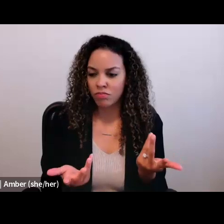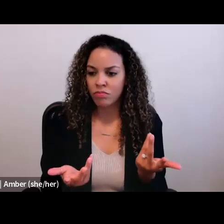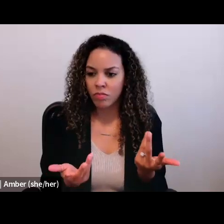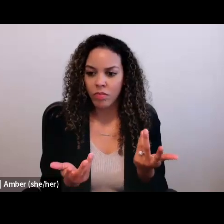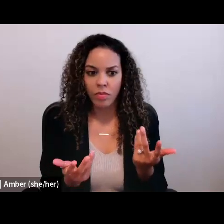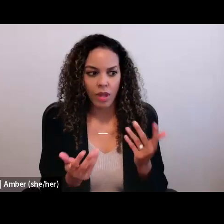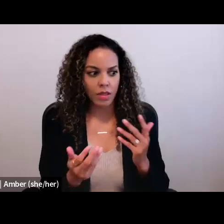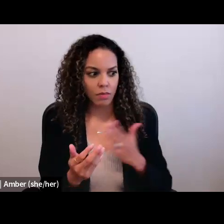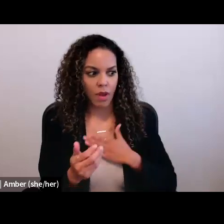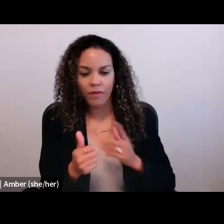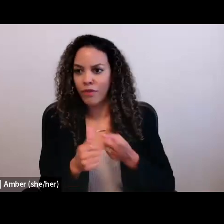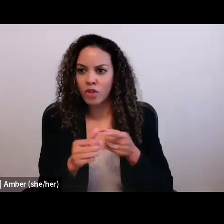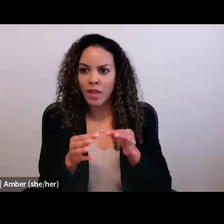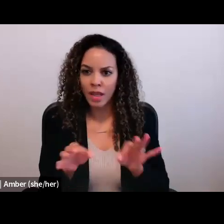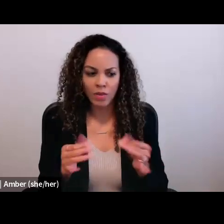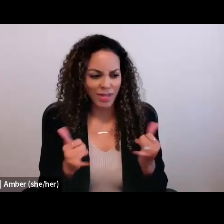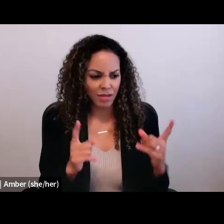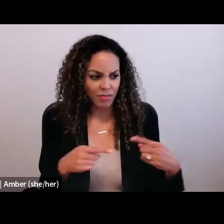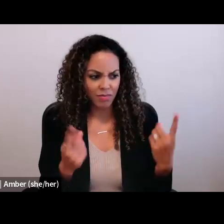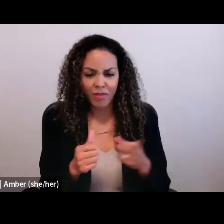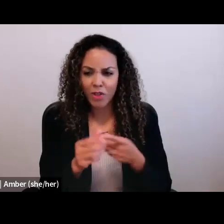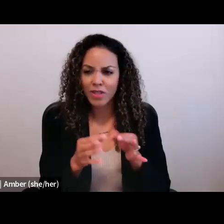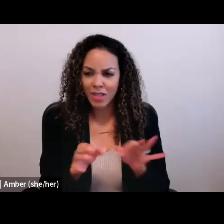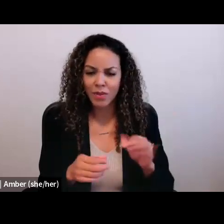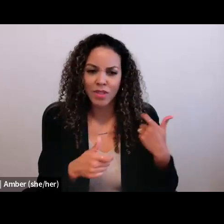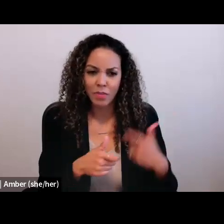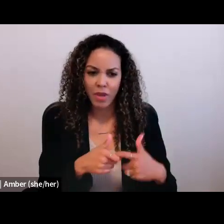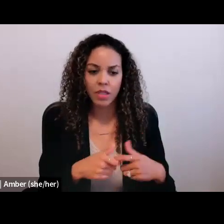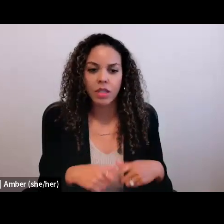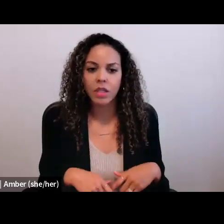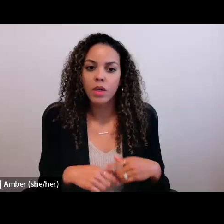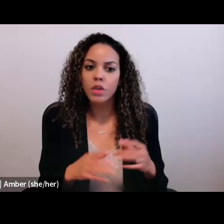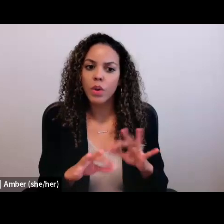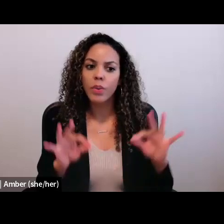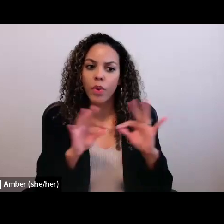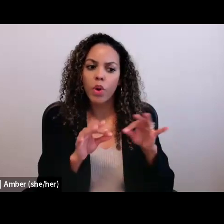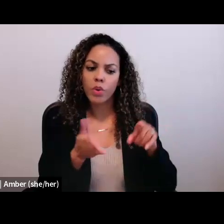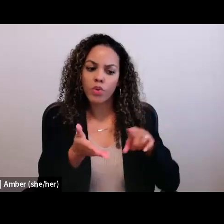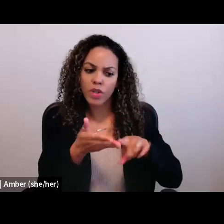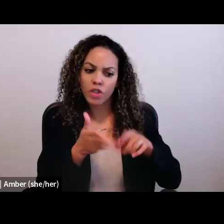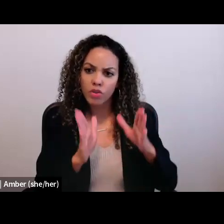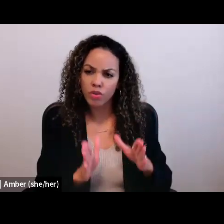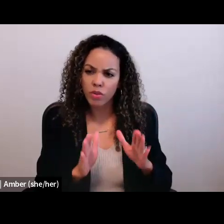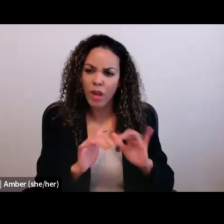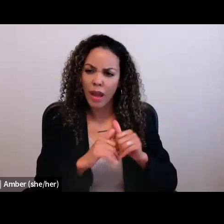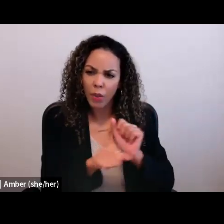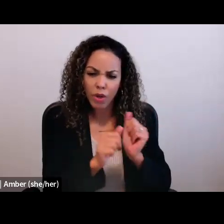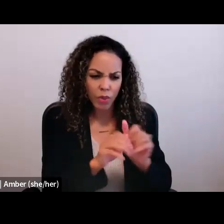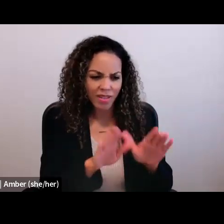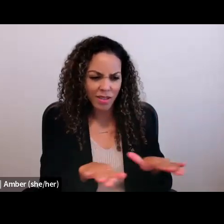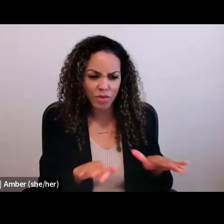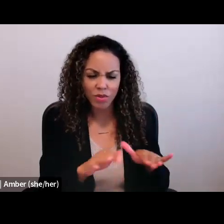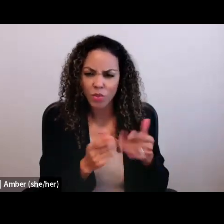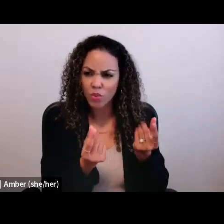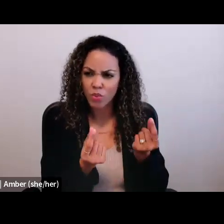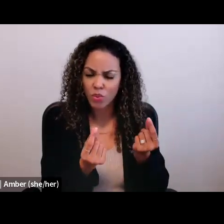was my first language. And so what do we need to know as researchers? How do we work with children? And by the